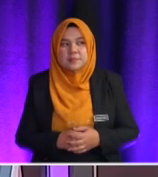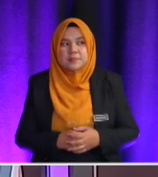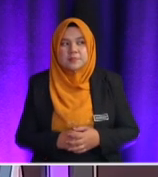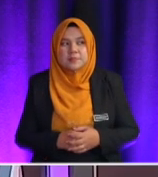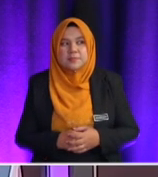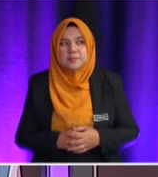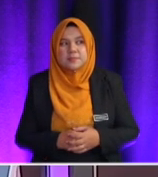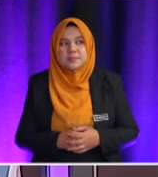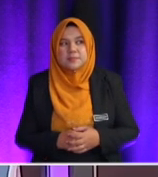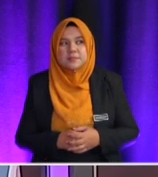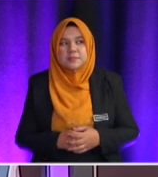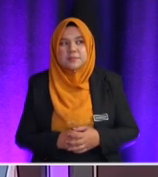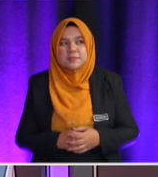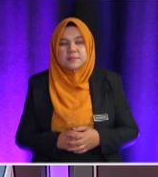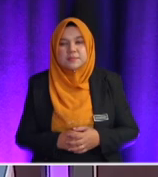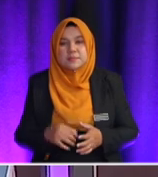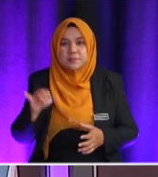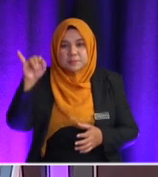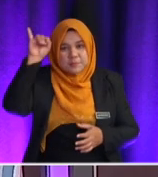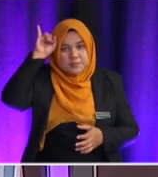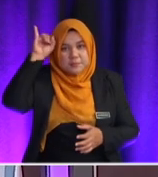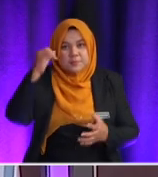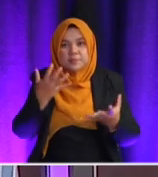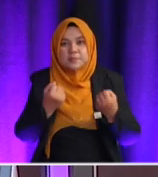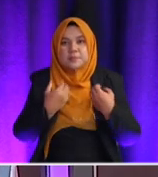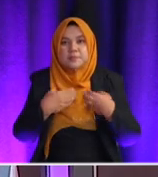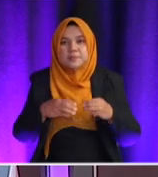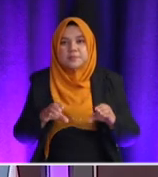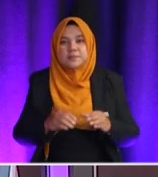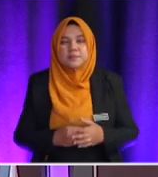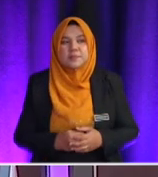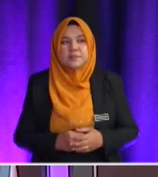Irfan? Two colors left. Come on, guys. Okay, Irfan. So what color, Irfan?